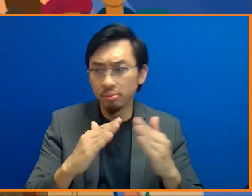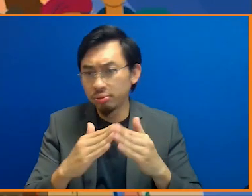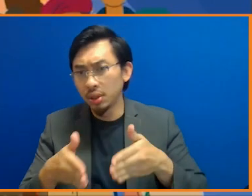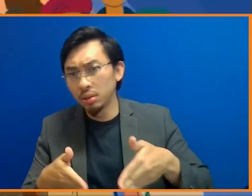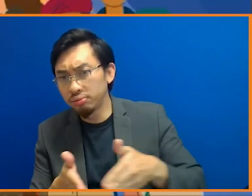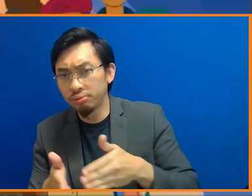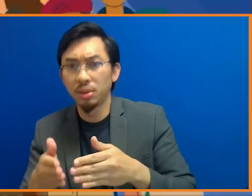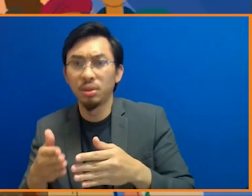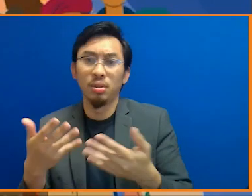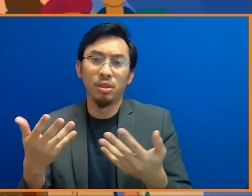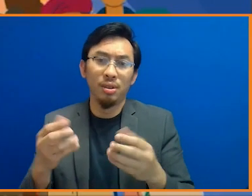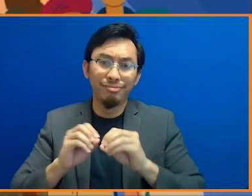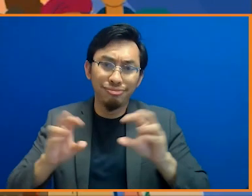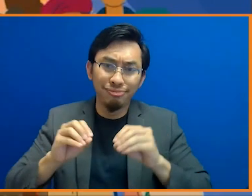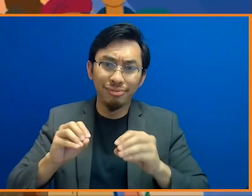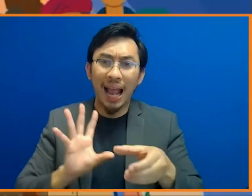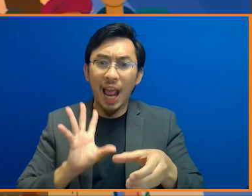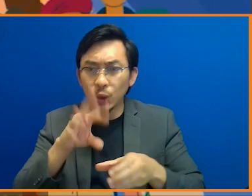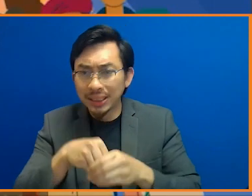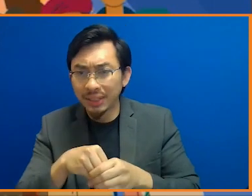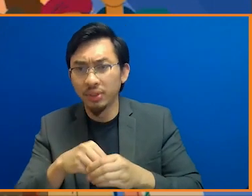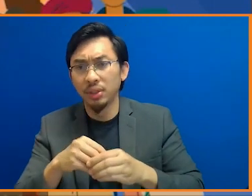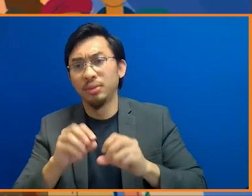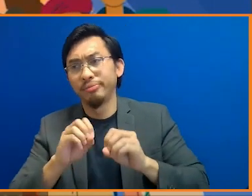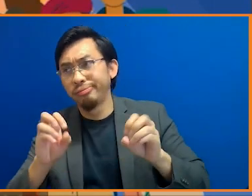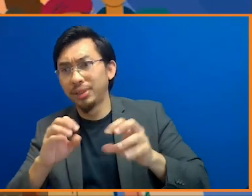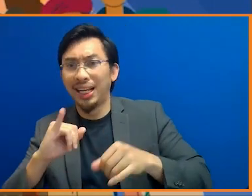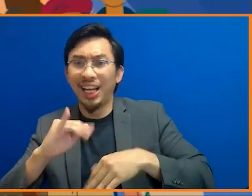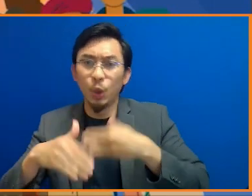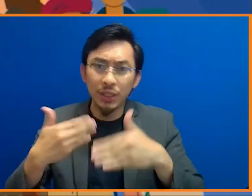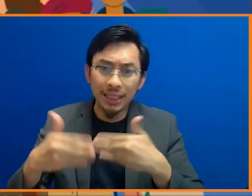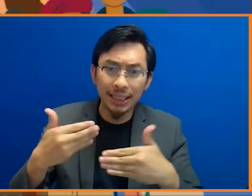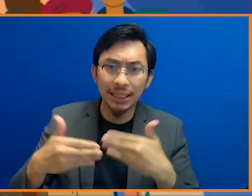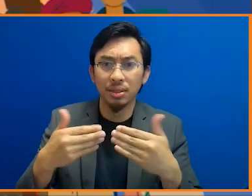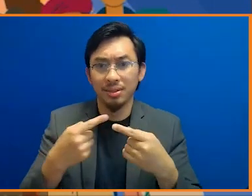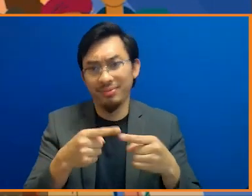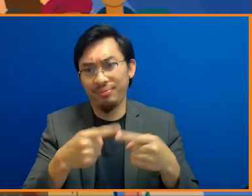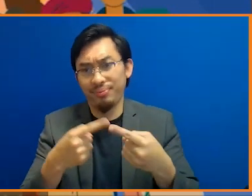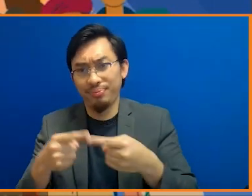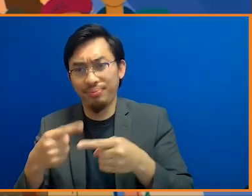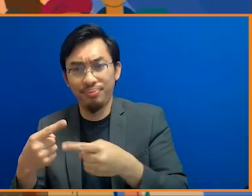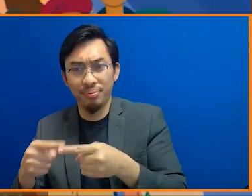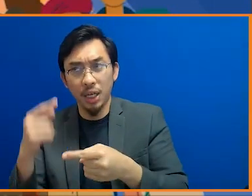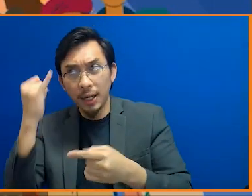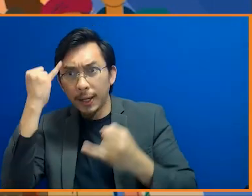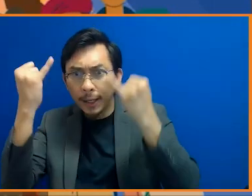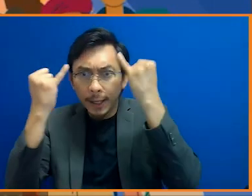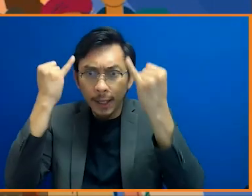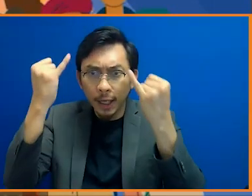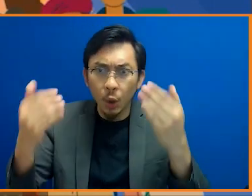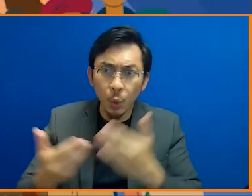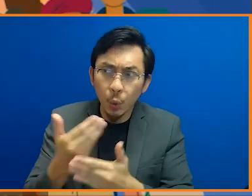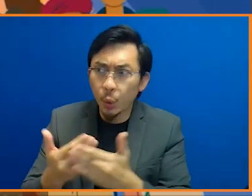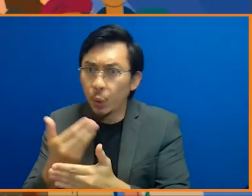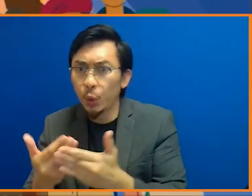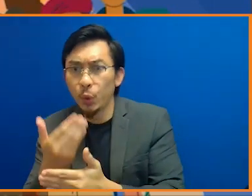infrastructure, promote inclusive and sustainable industrialization and foster innovation.